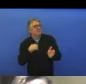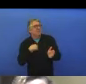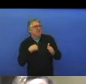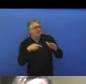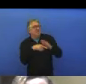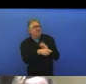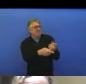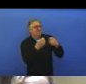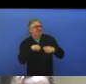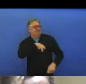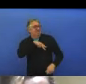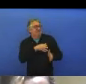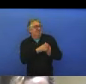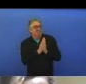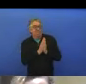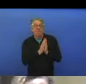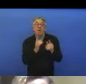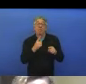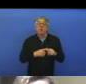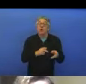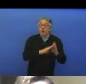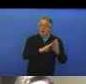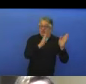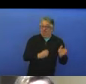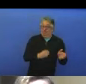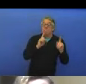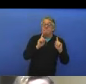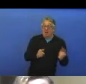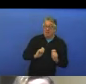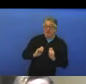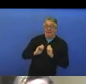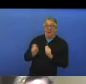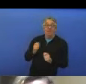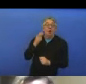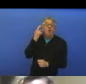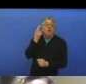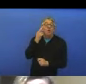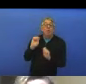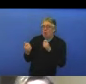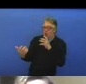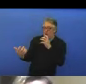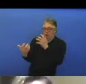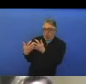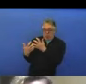that the asylum seekers can present their claim, can